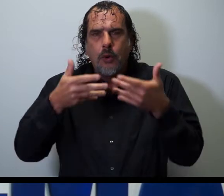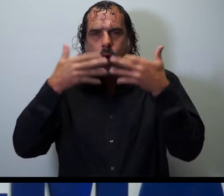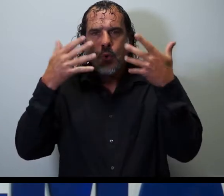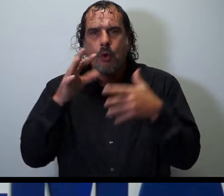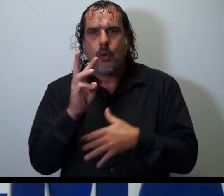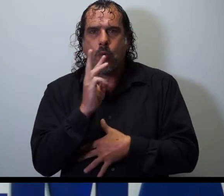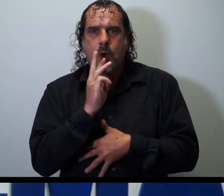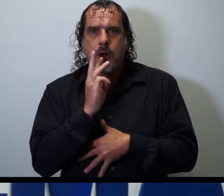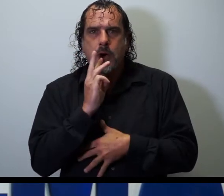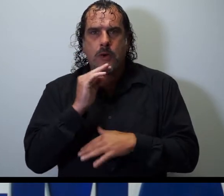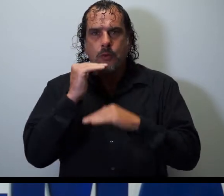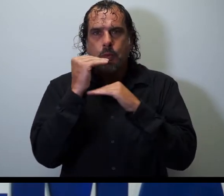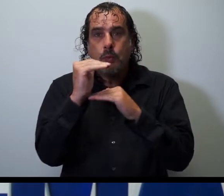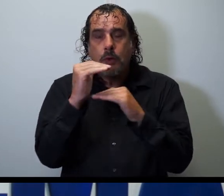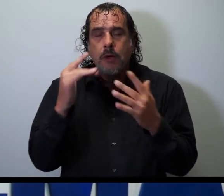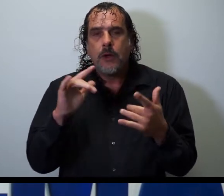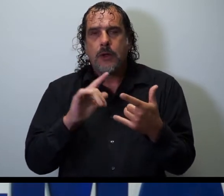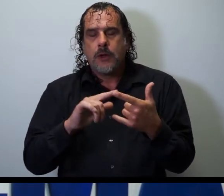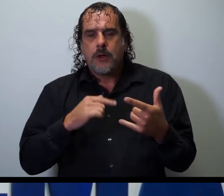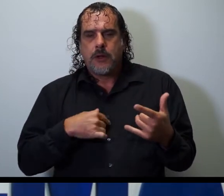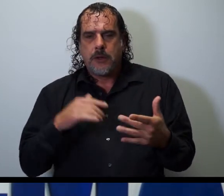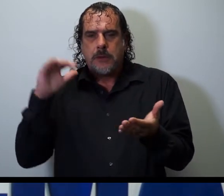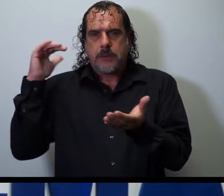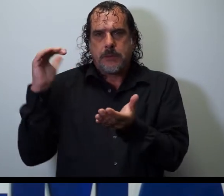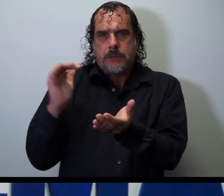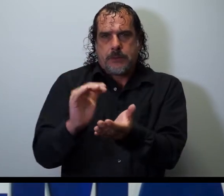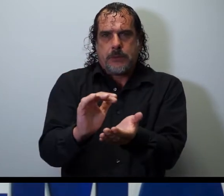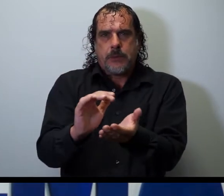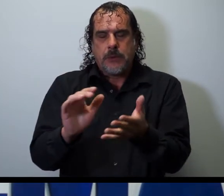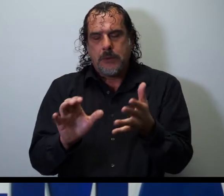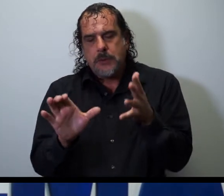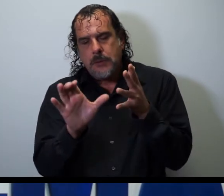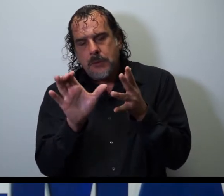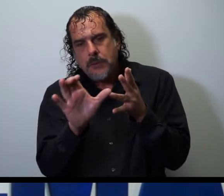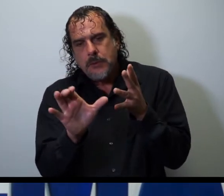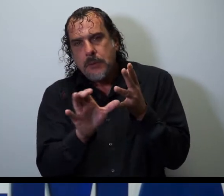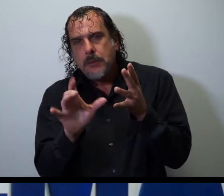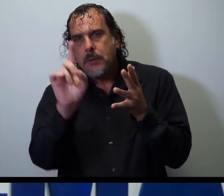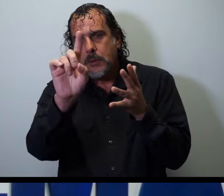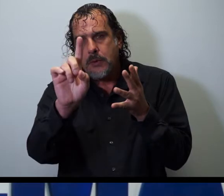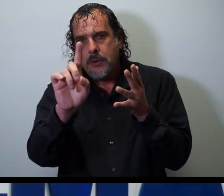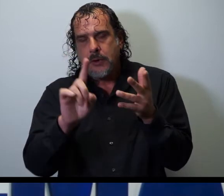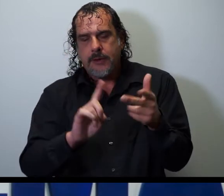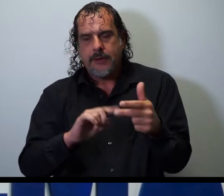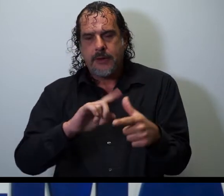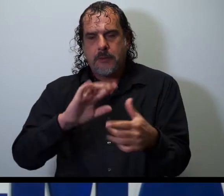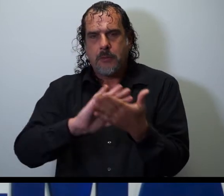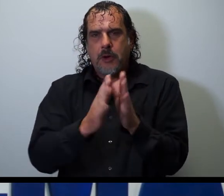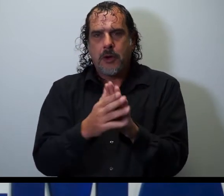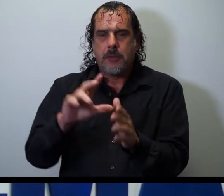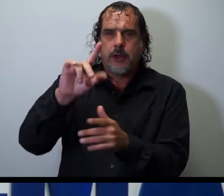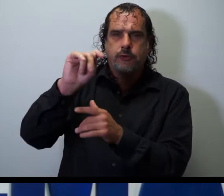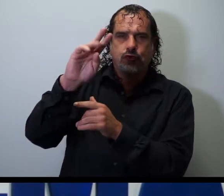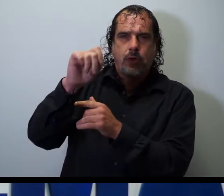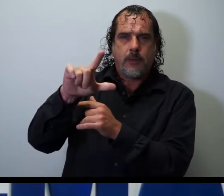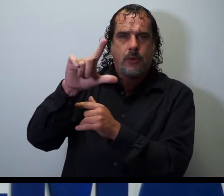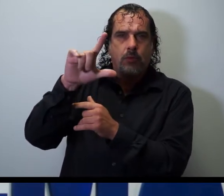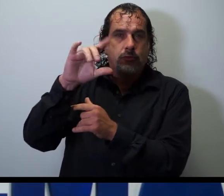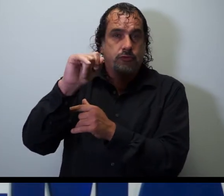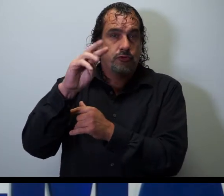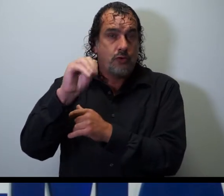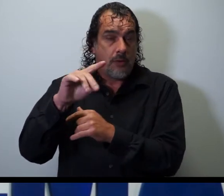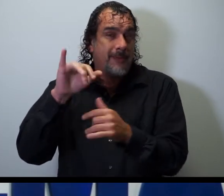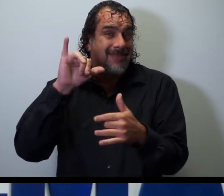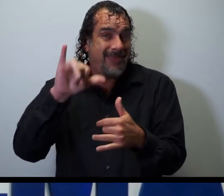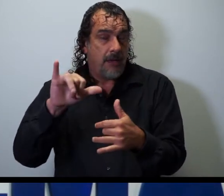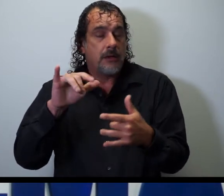shallower, cooler waters, hopefully to rapidly de-intensify down to a Category 1 and then to a tropical storm and on down